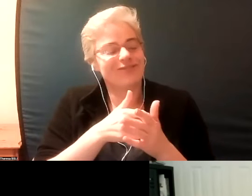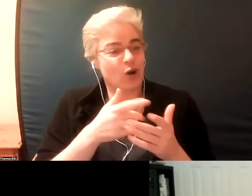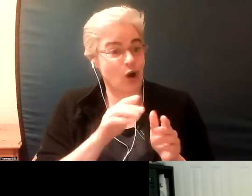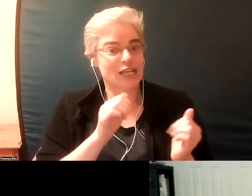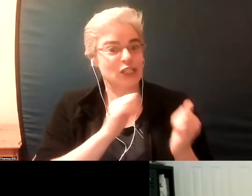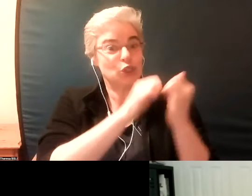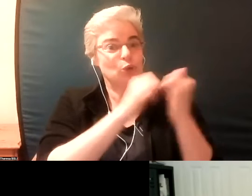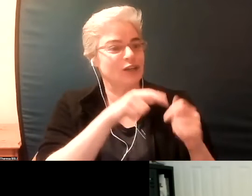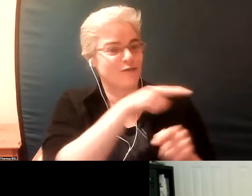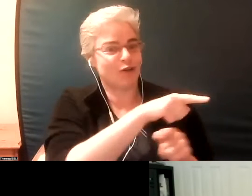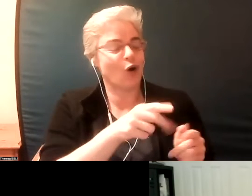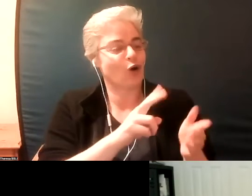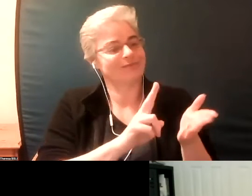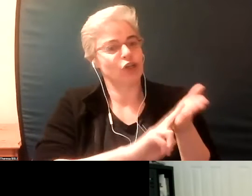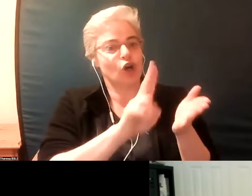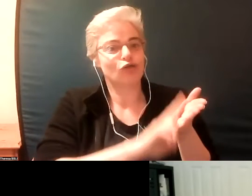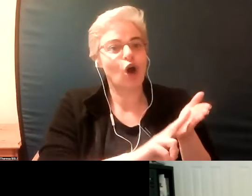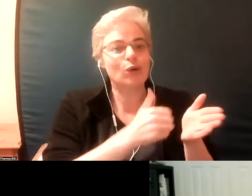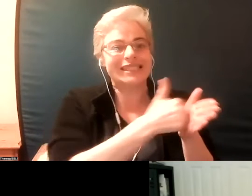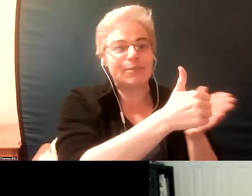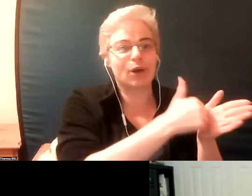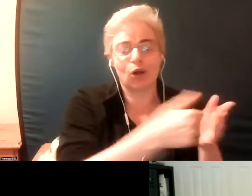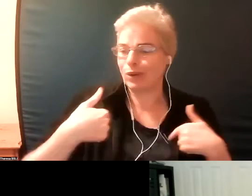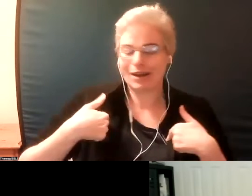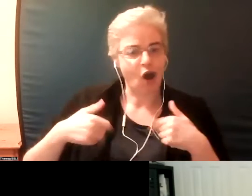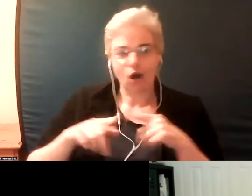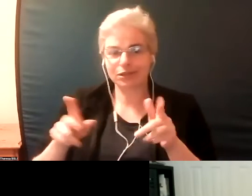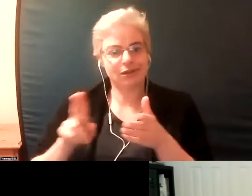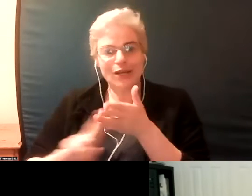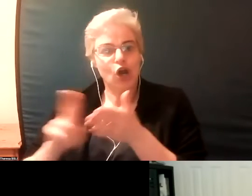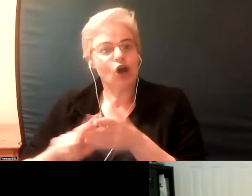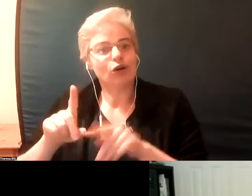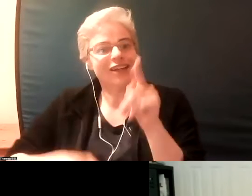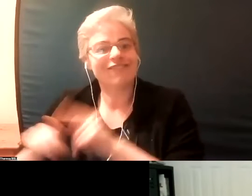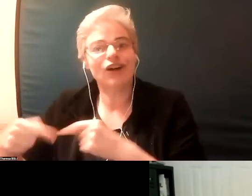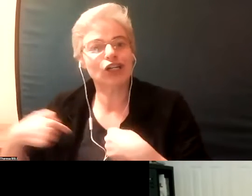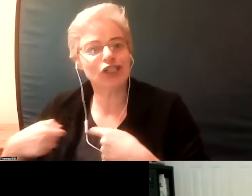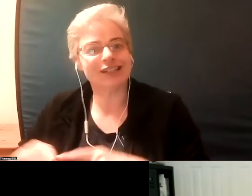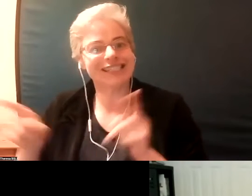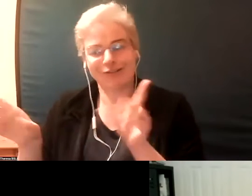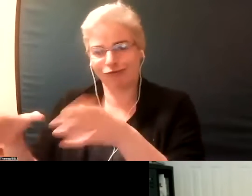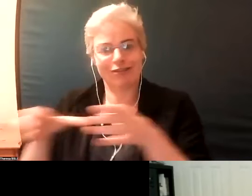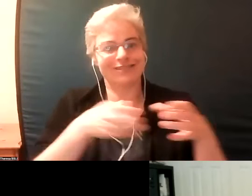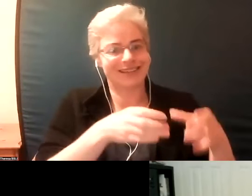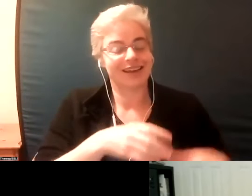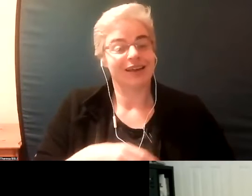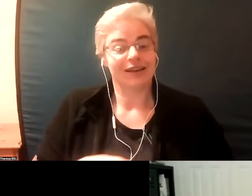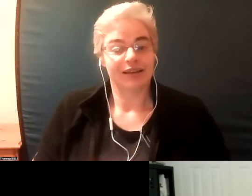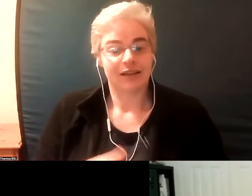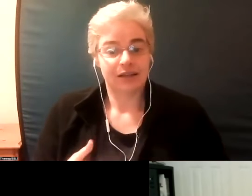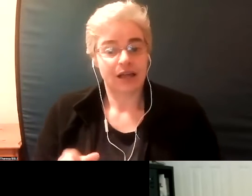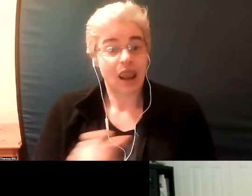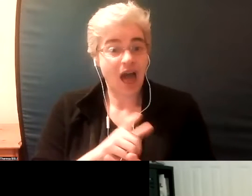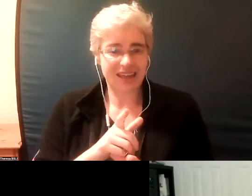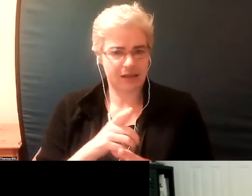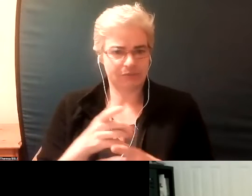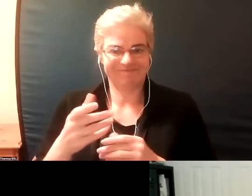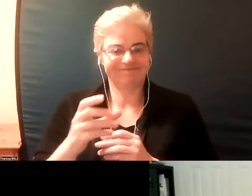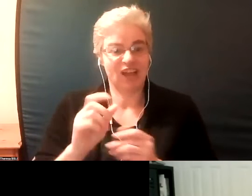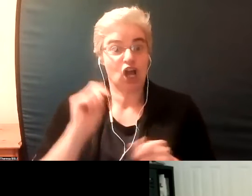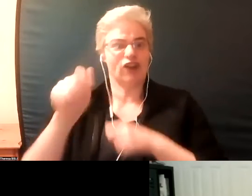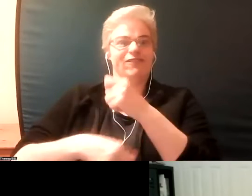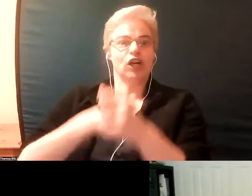And we're not, we're neurodivergent. And this is a bit like conversion therapy. We're